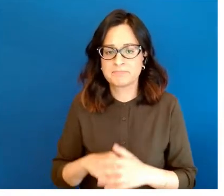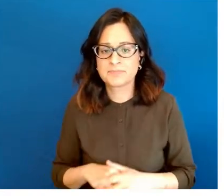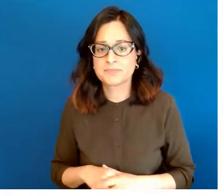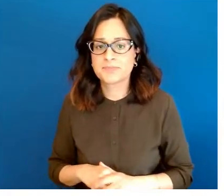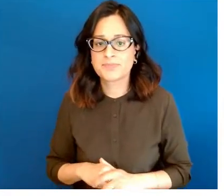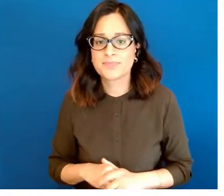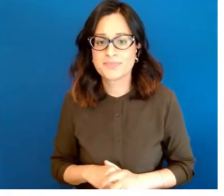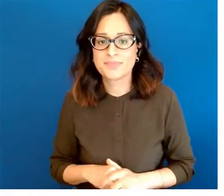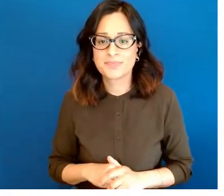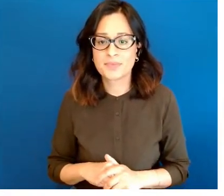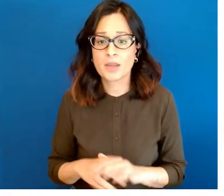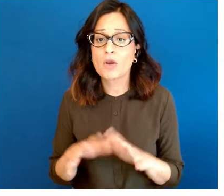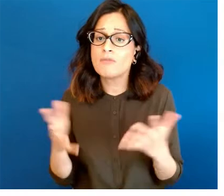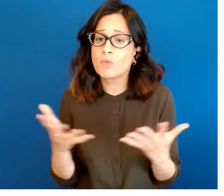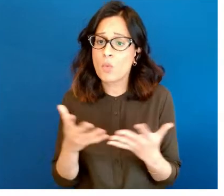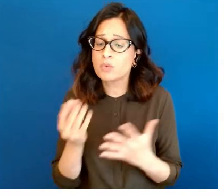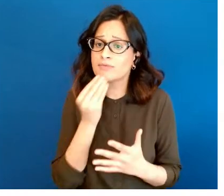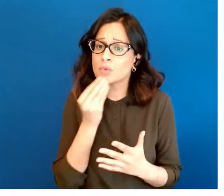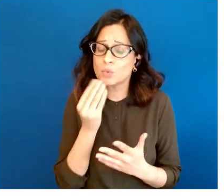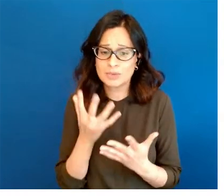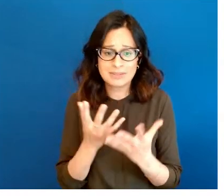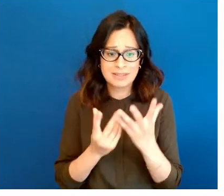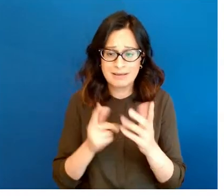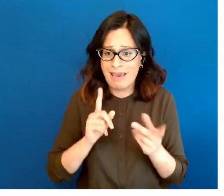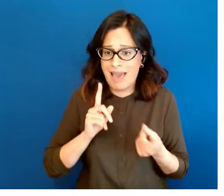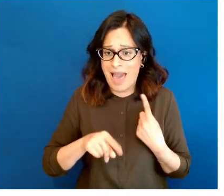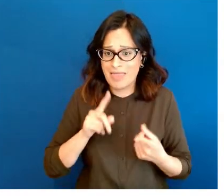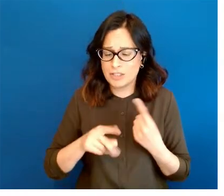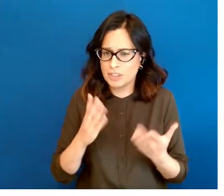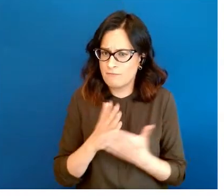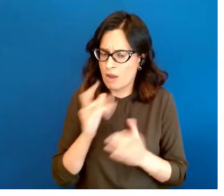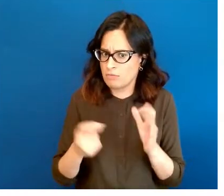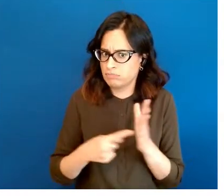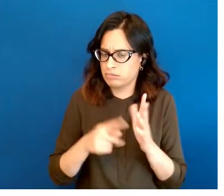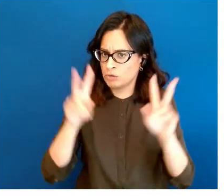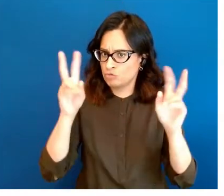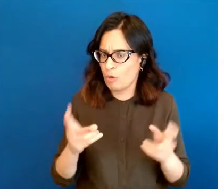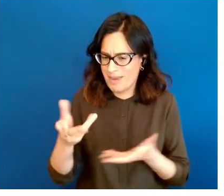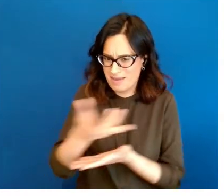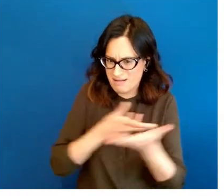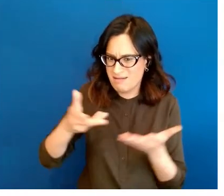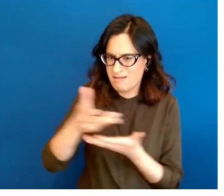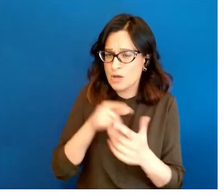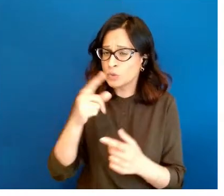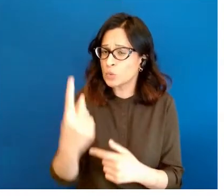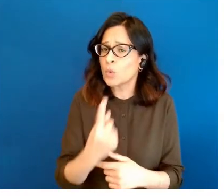Obviously, food allergy is often a very hot topic. I'm sure you have come across